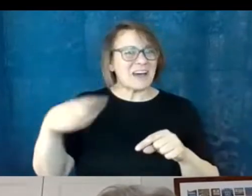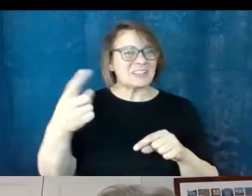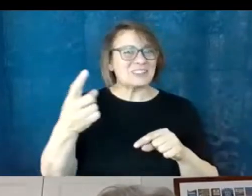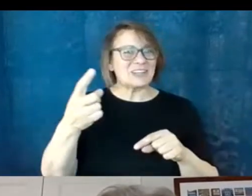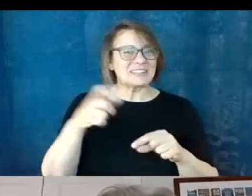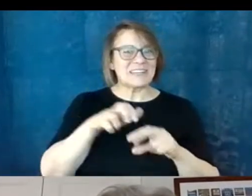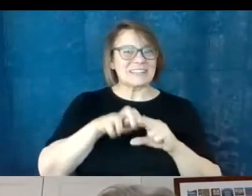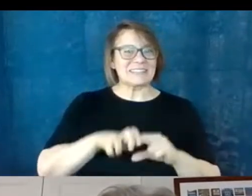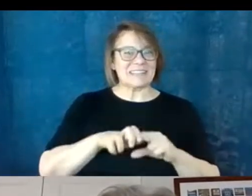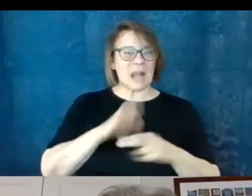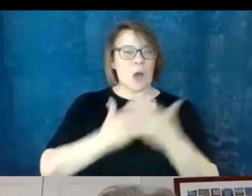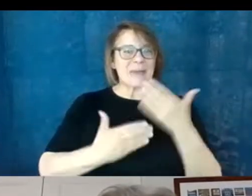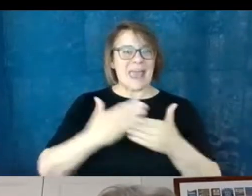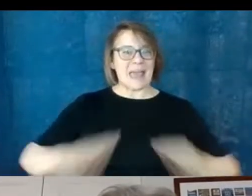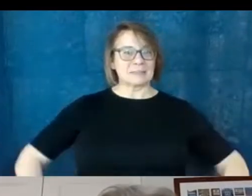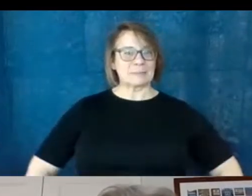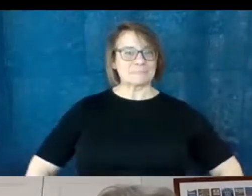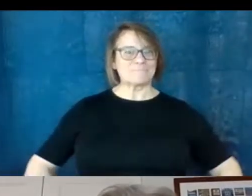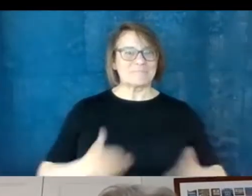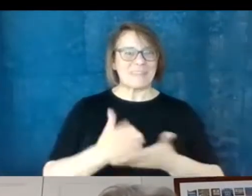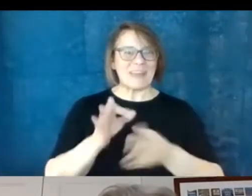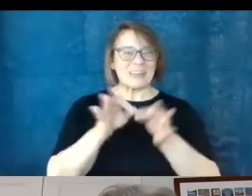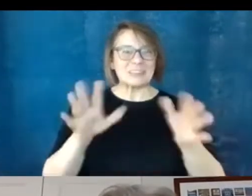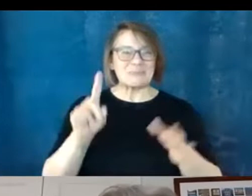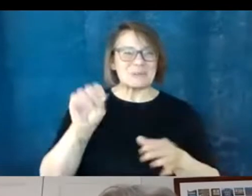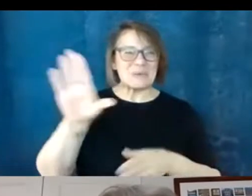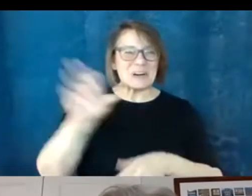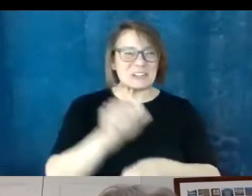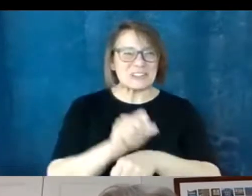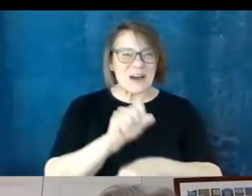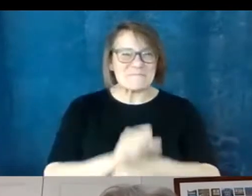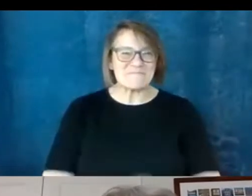sit on my hands and let the interpreter do her job.